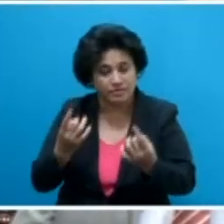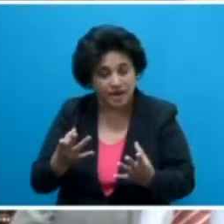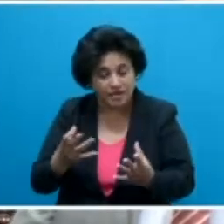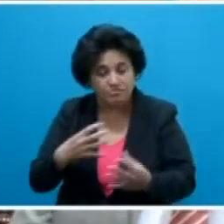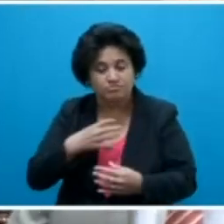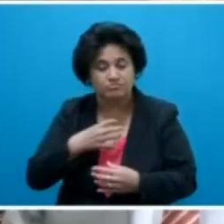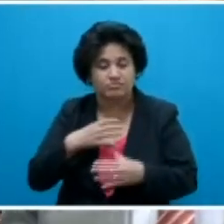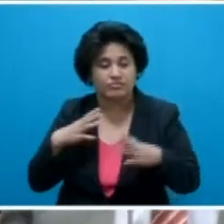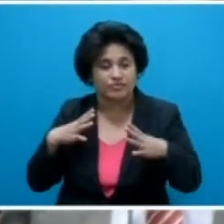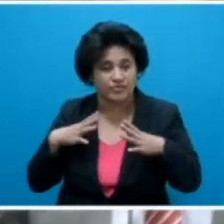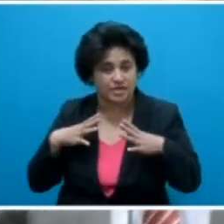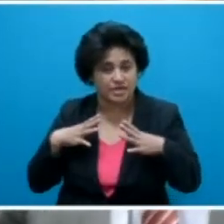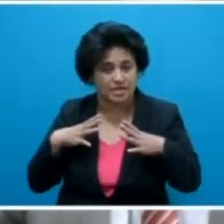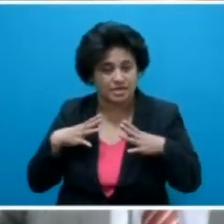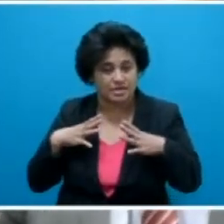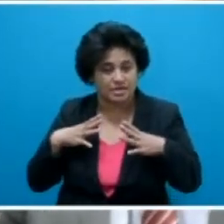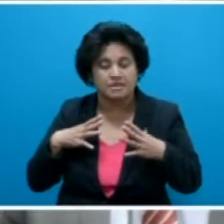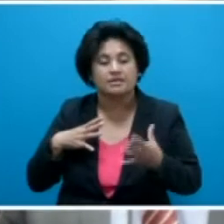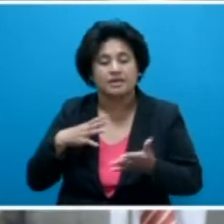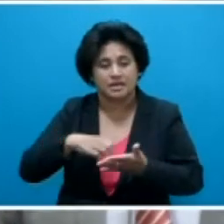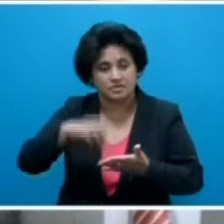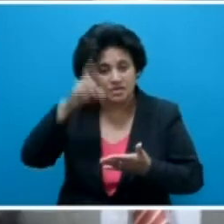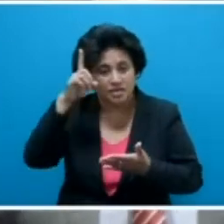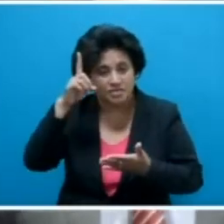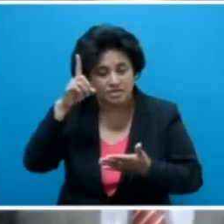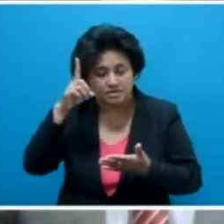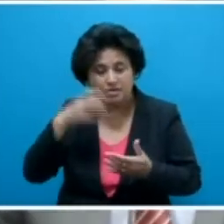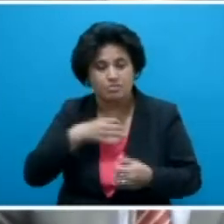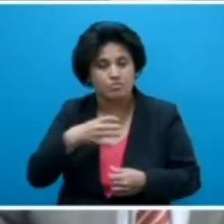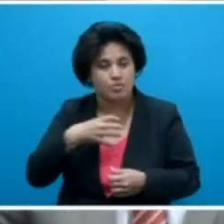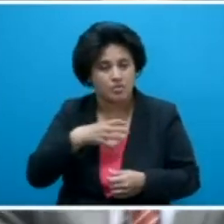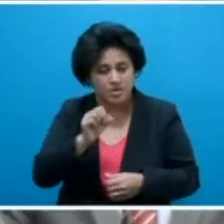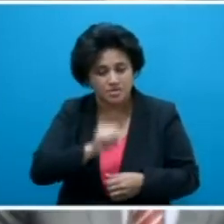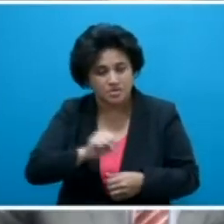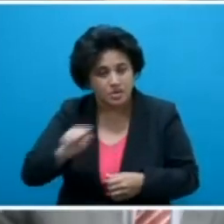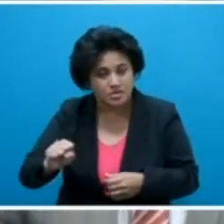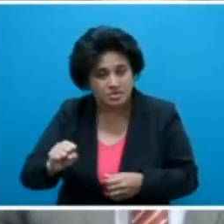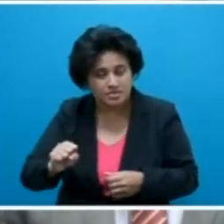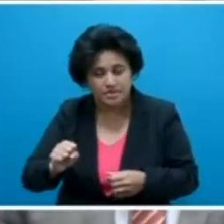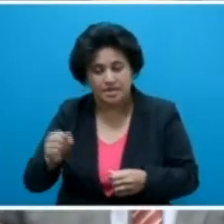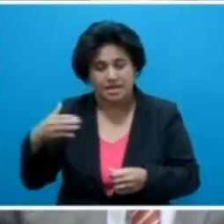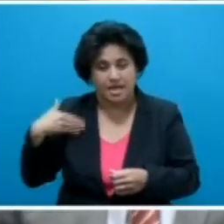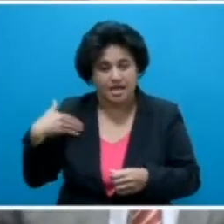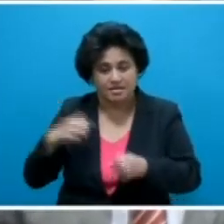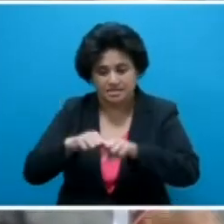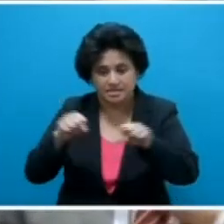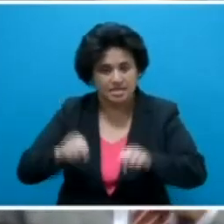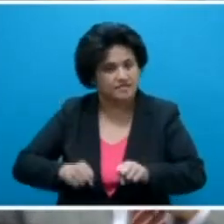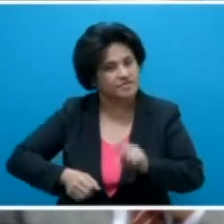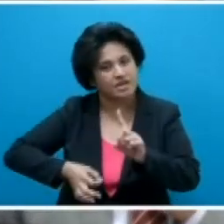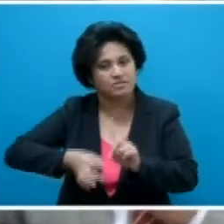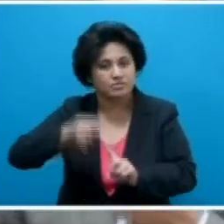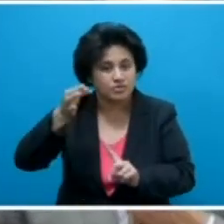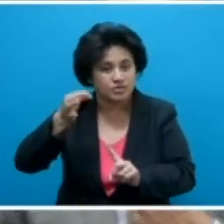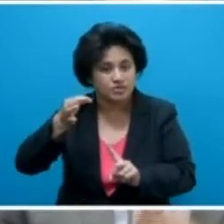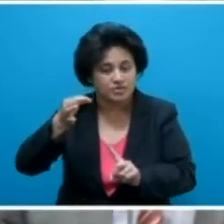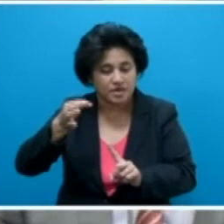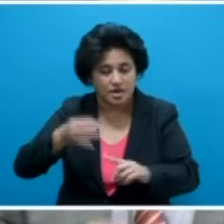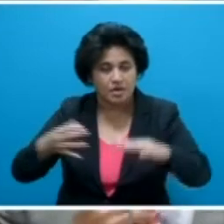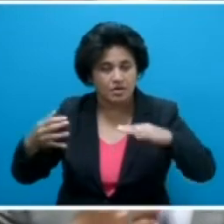scholarship for our children, improve our health system and services, build more roads and